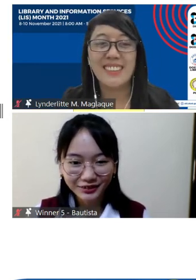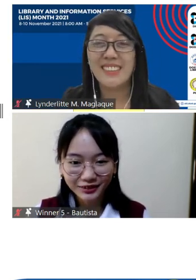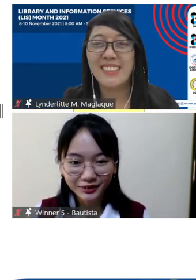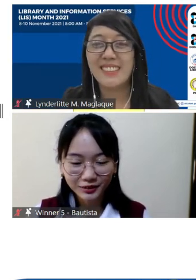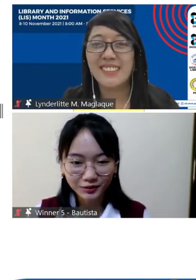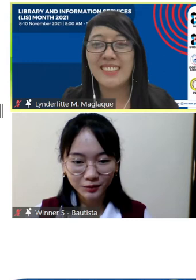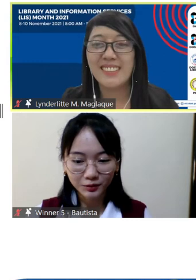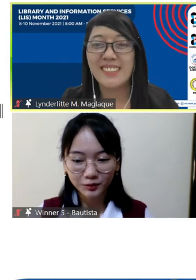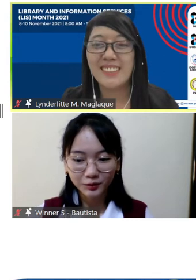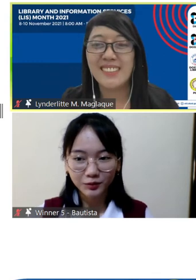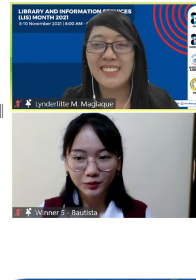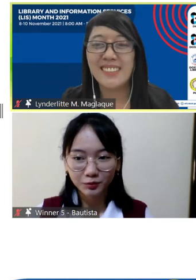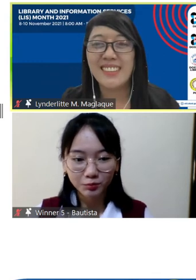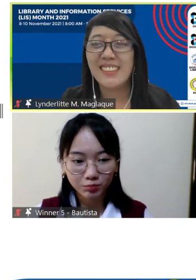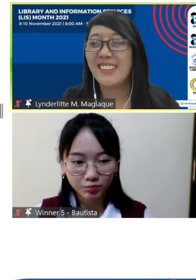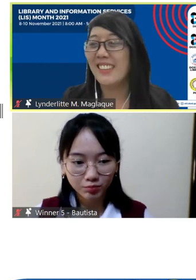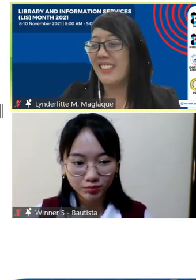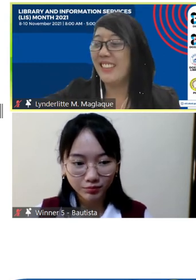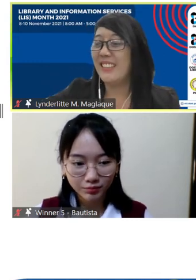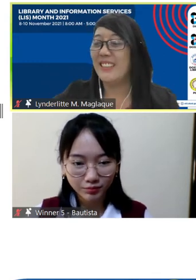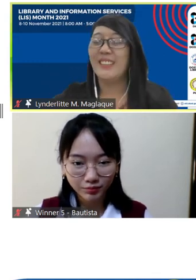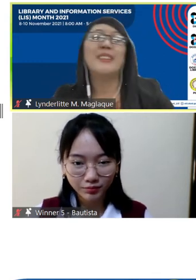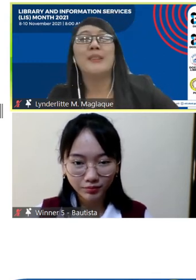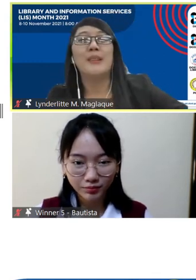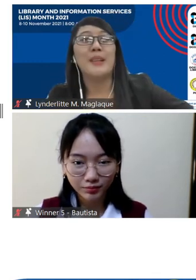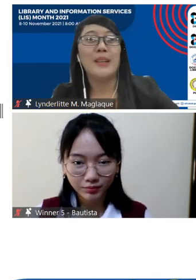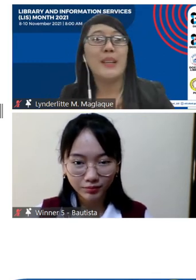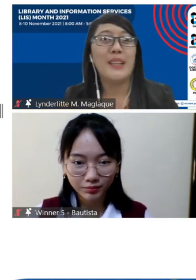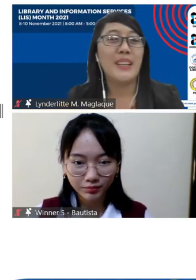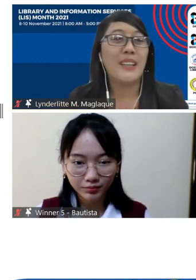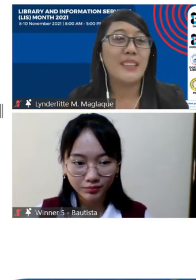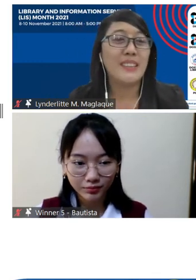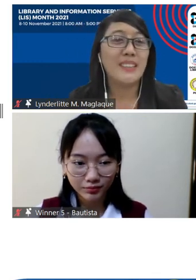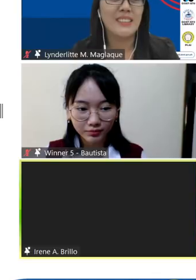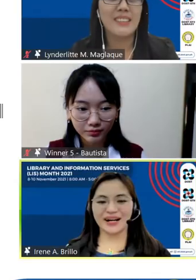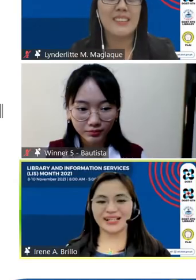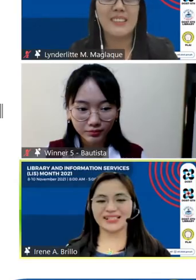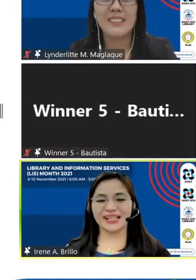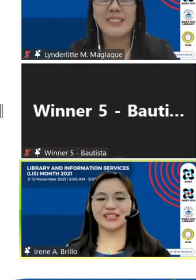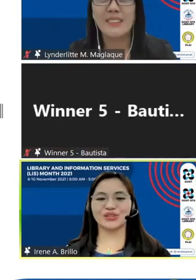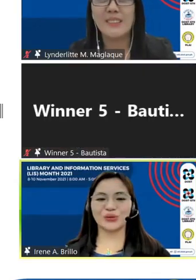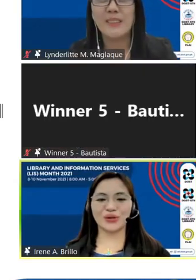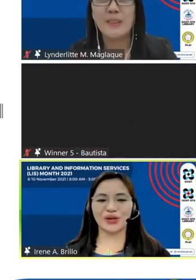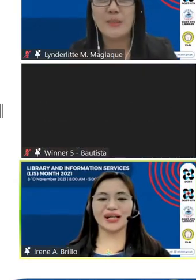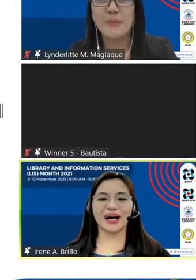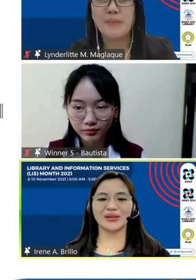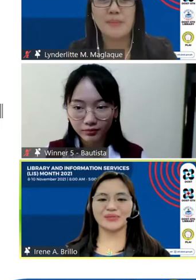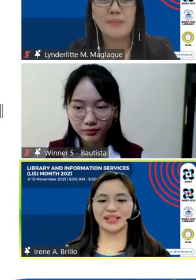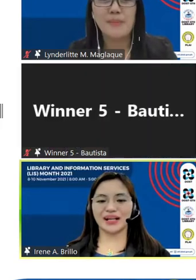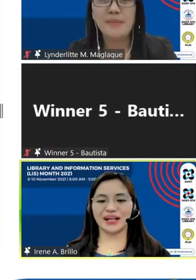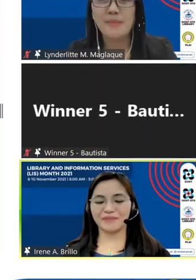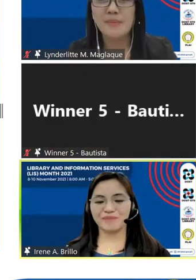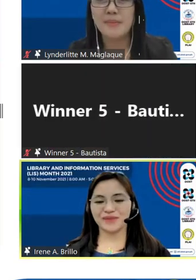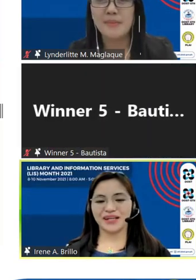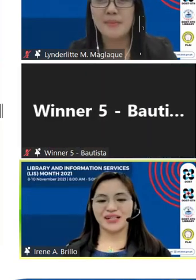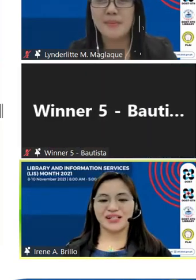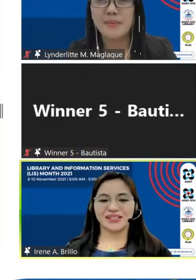Ako raoy. Ayan. So once again, congratulations, Ms. Amaris, and to all